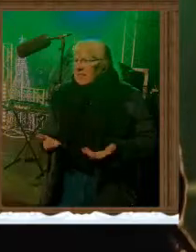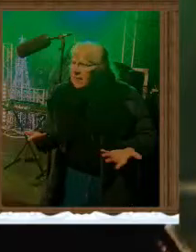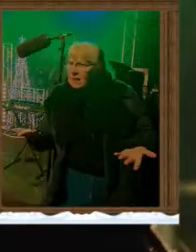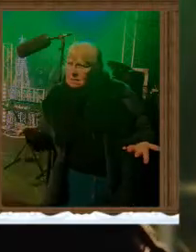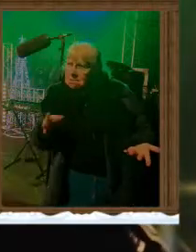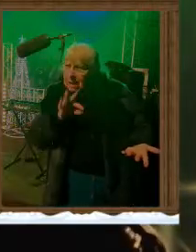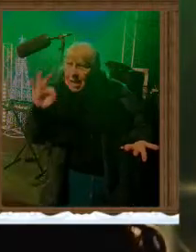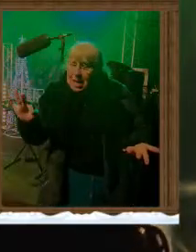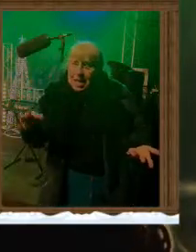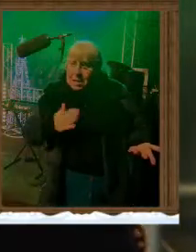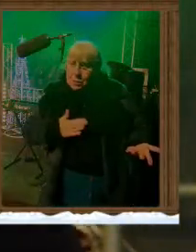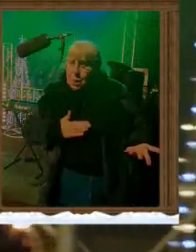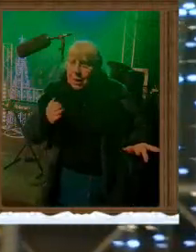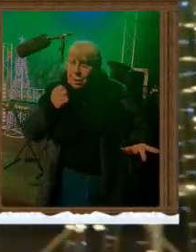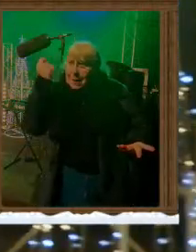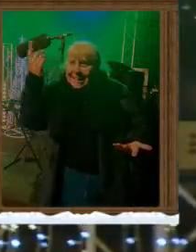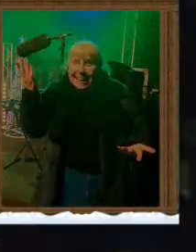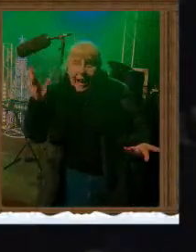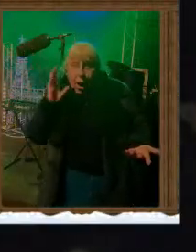Would you? Would you like to hear my idea?